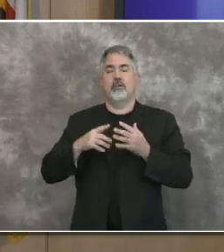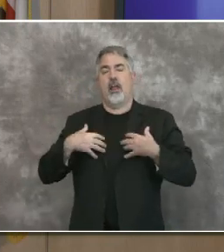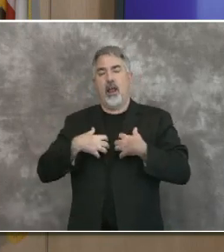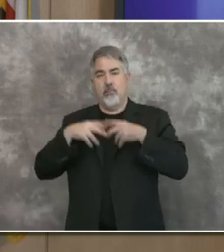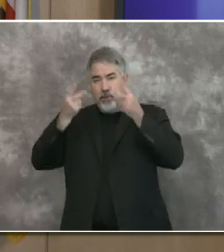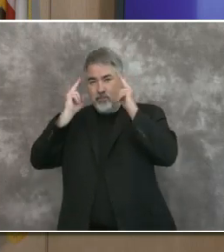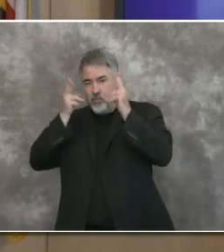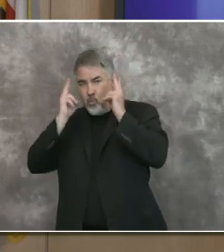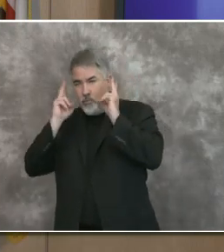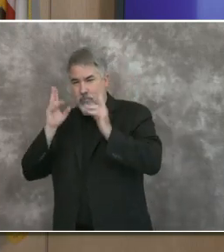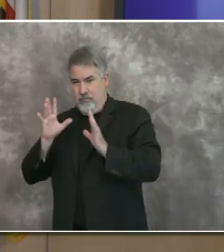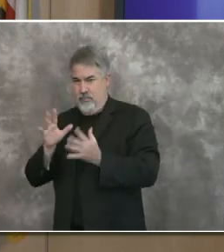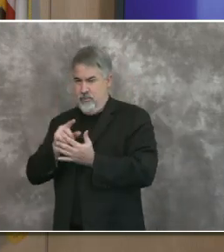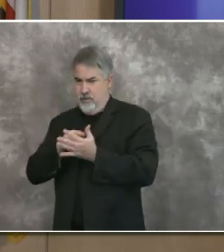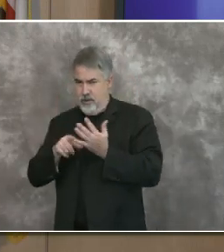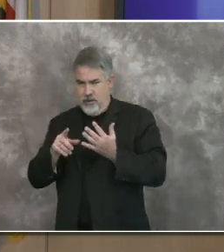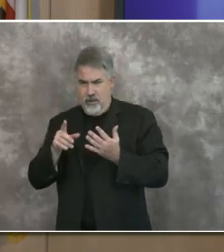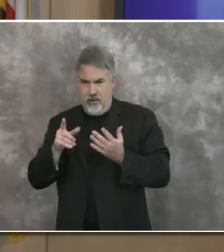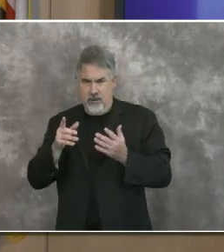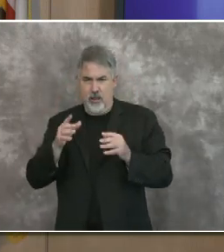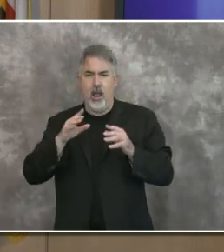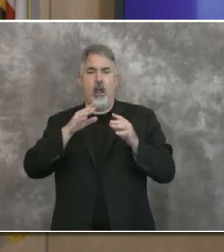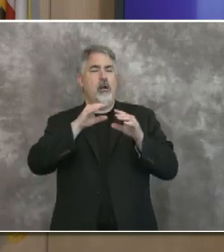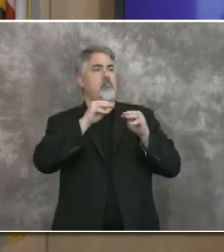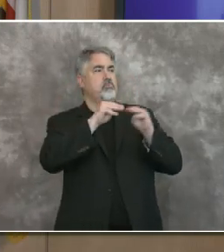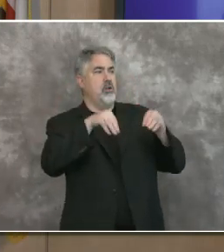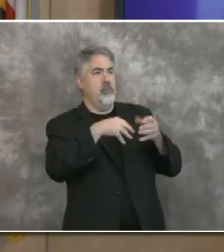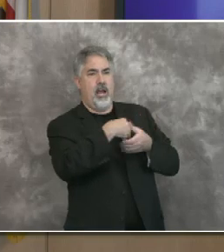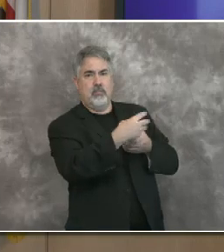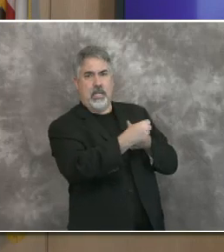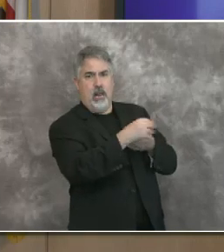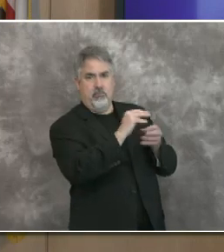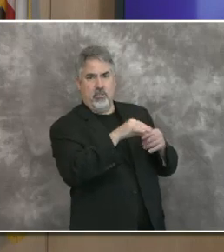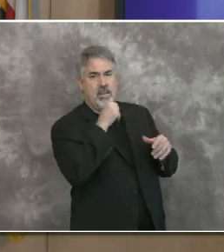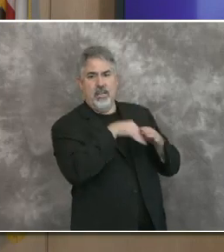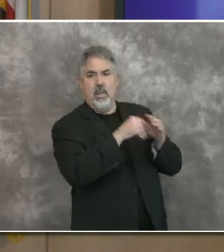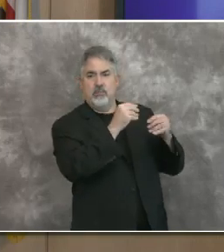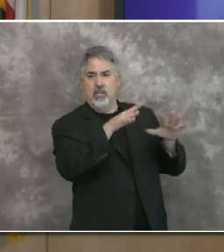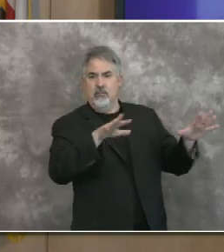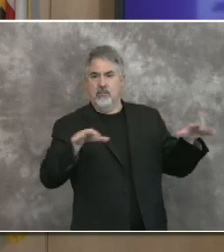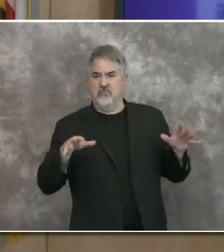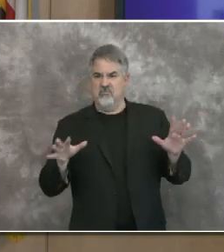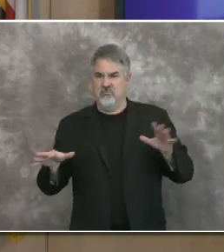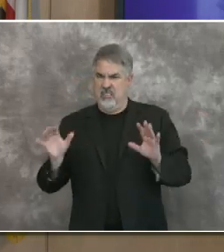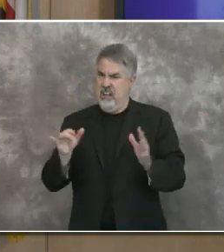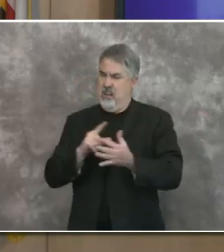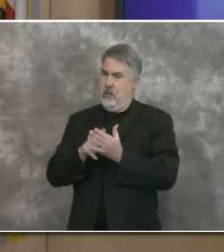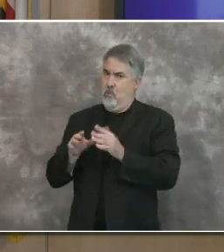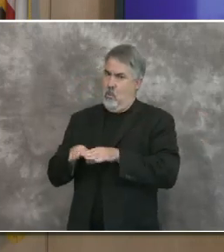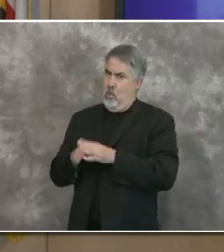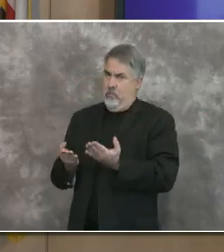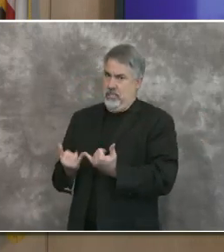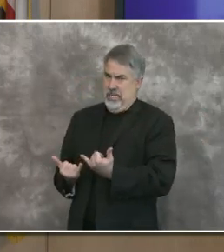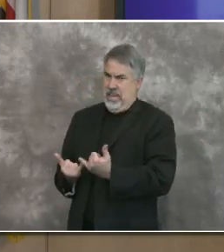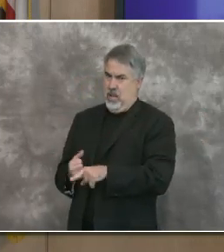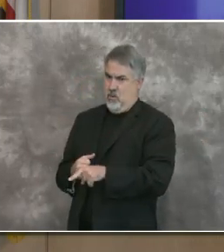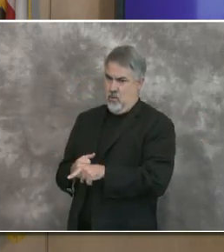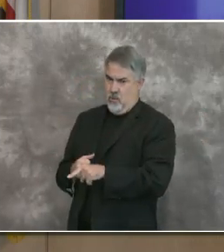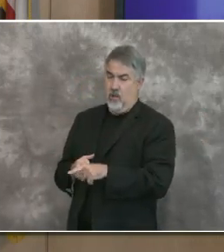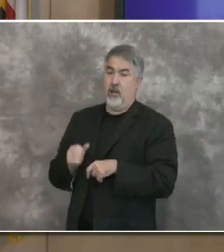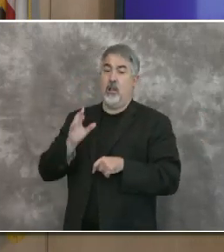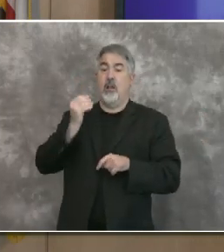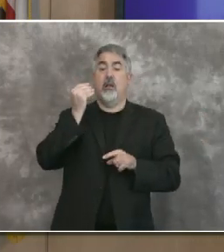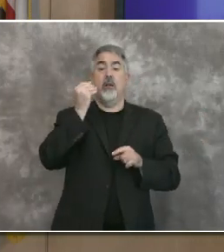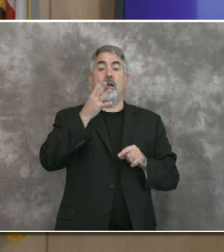The restaurant guidance that he provided is just guidance, so restaurants can begin to prepare and think about how they will